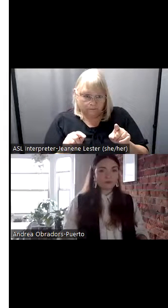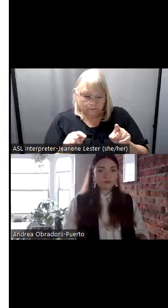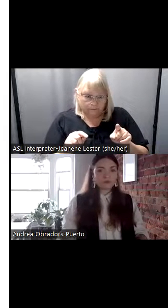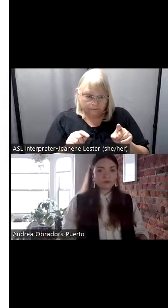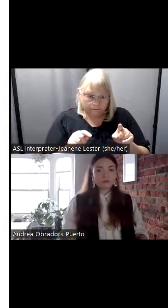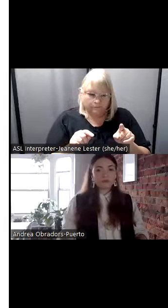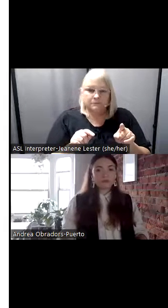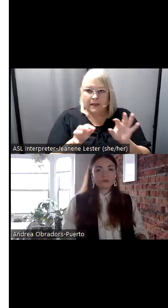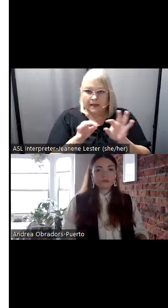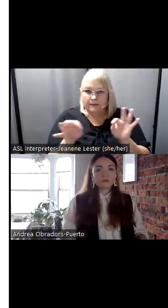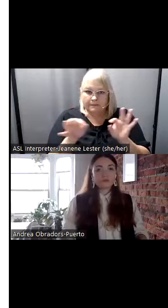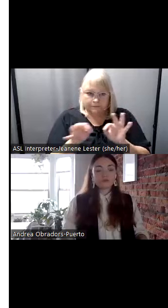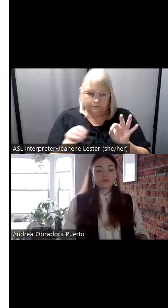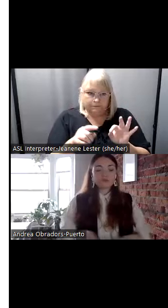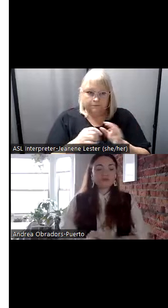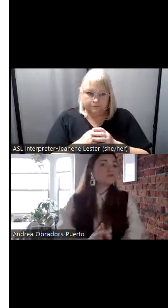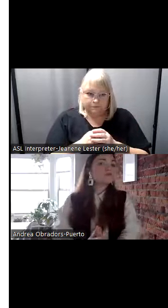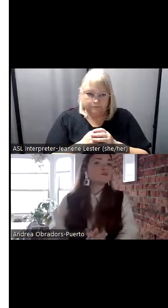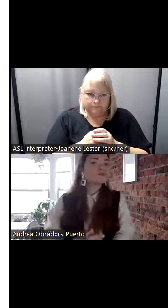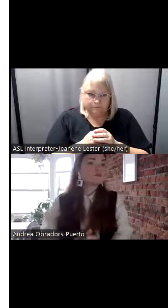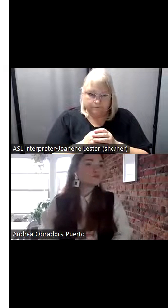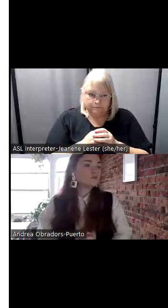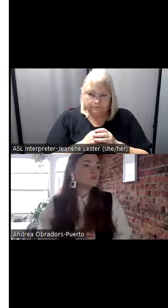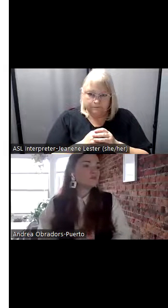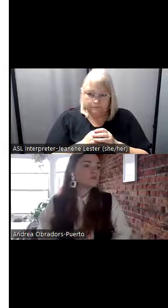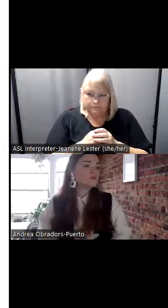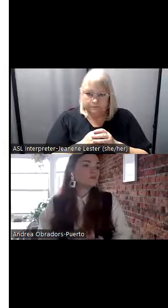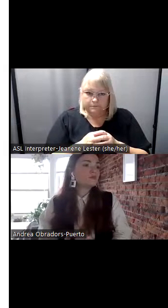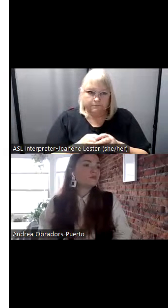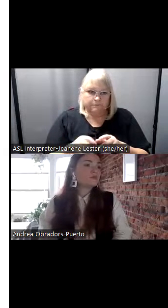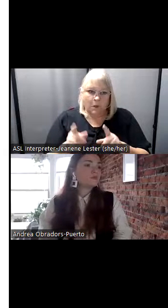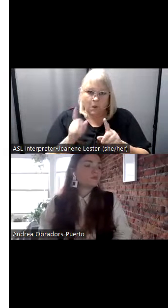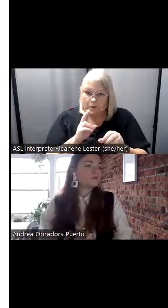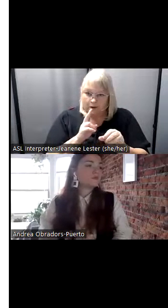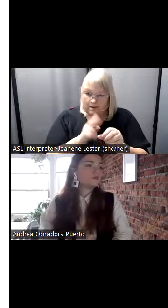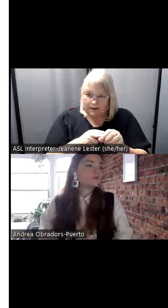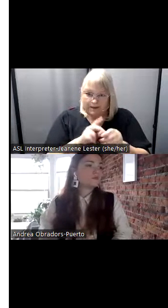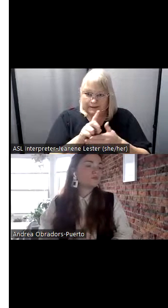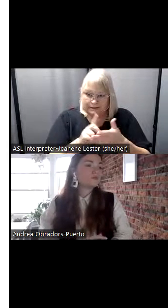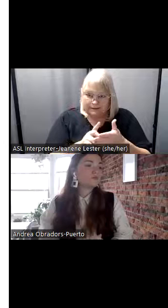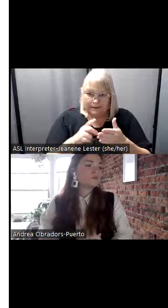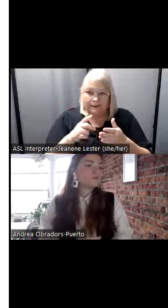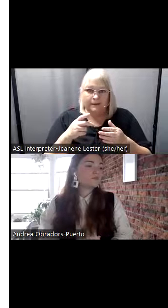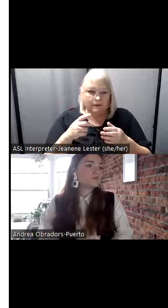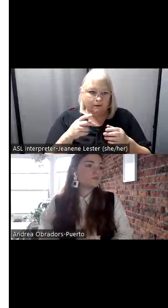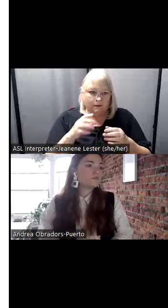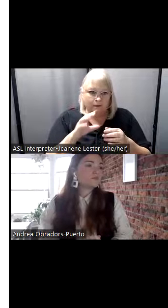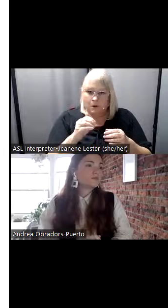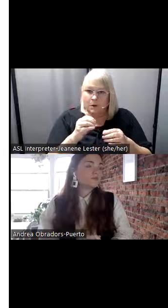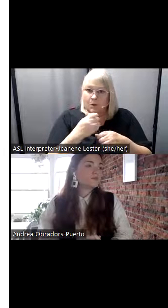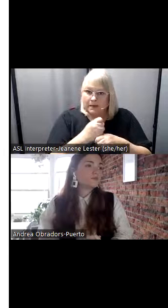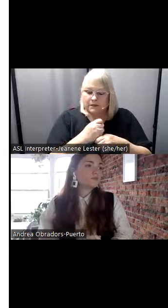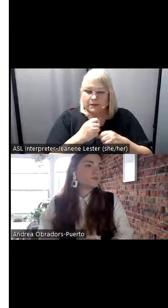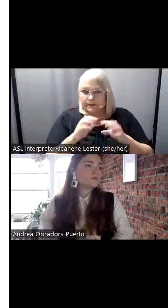The goal of participatory design or co-creation is to actively involve and engage a representation of all